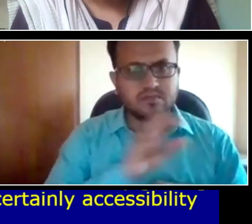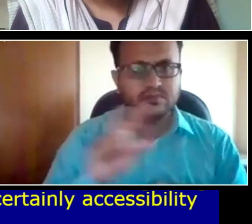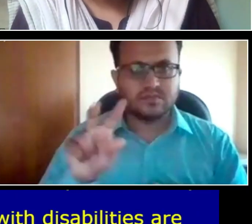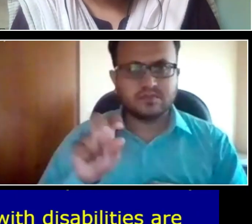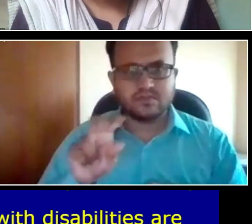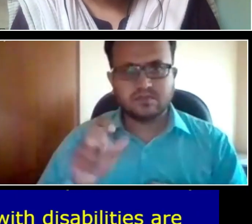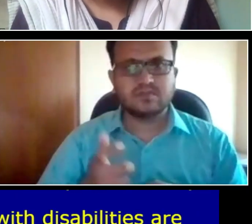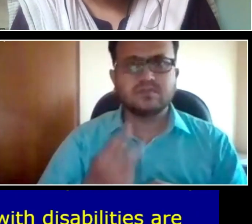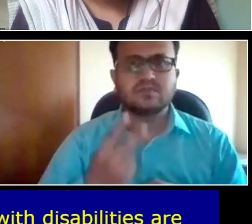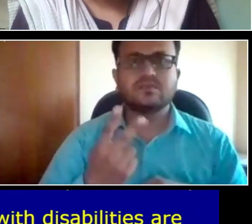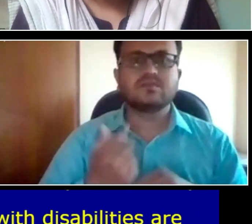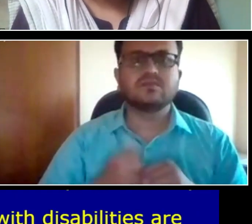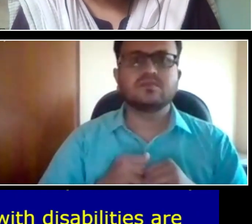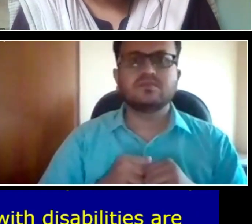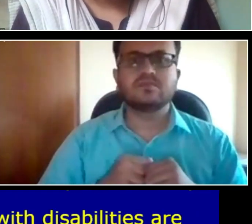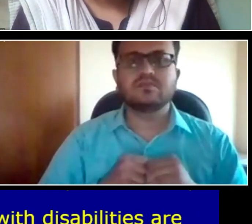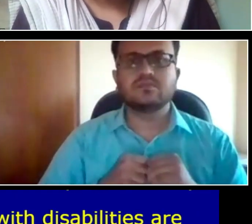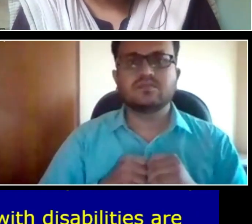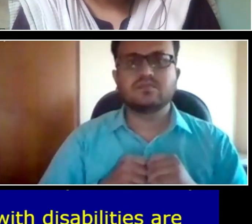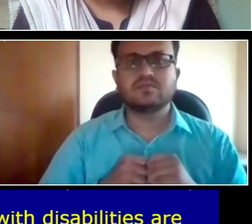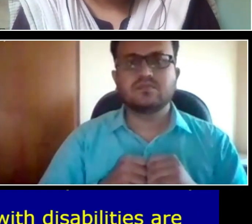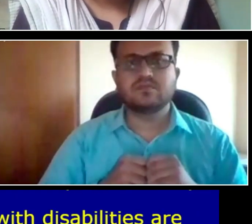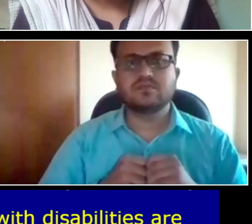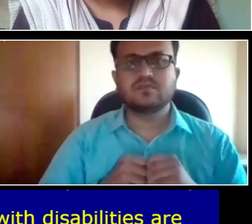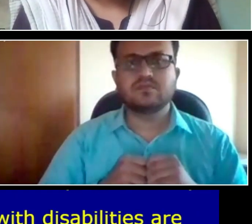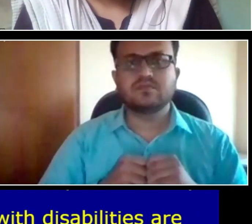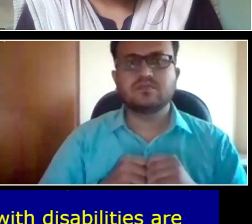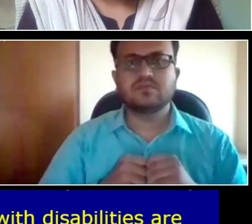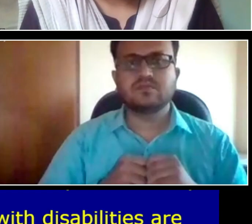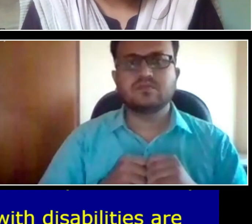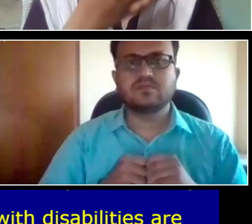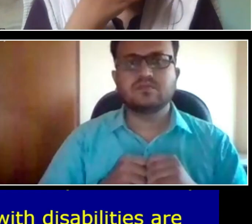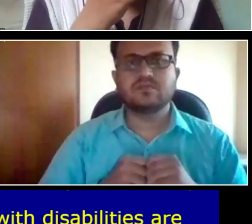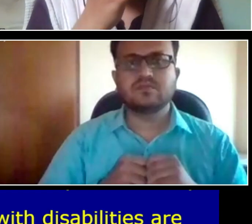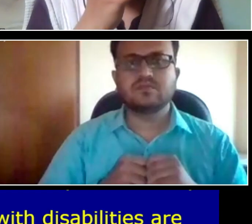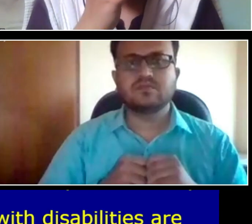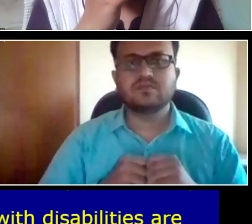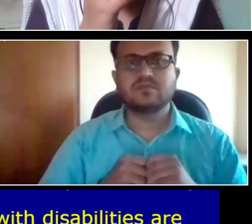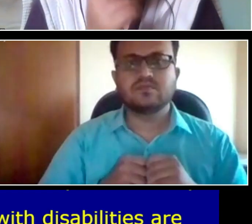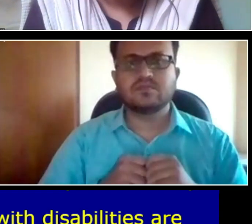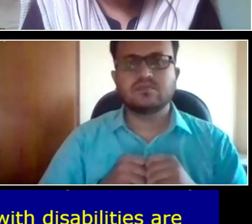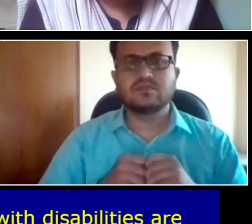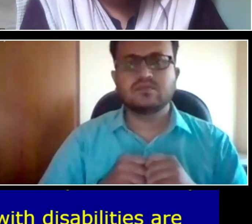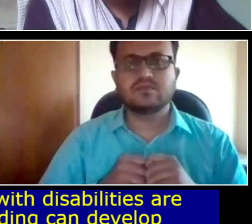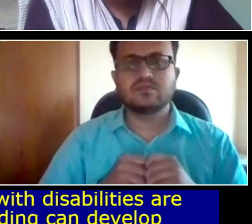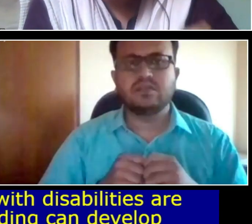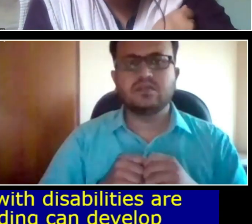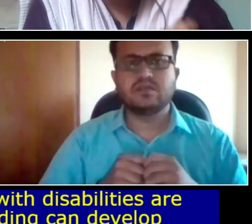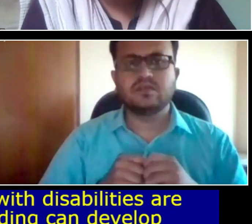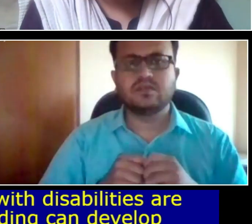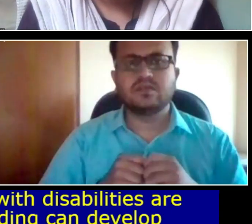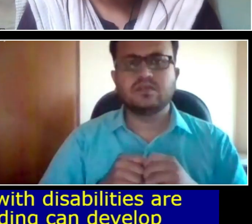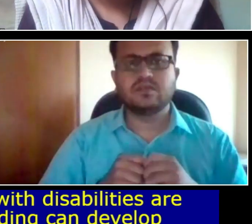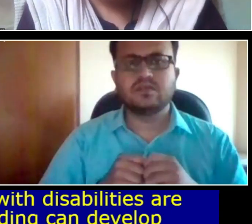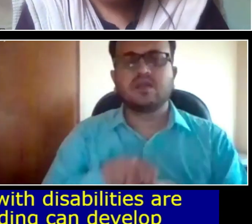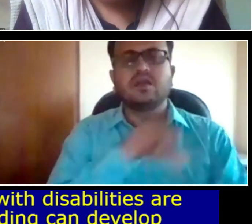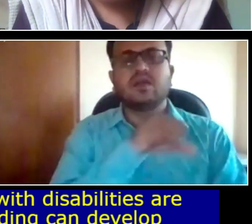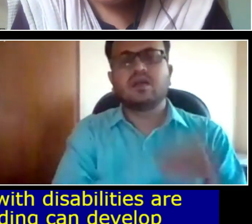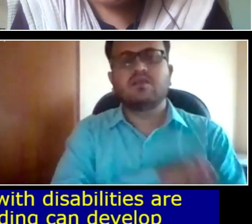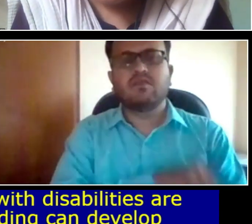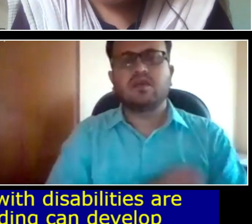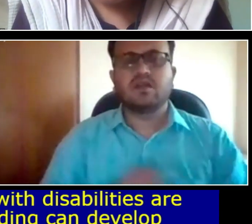this broader understanding can develop about people with disability and accessibility. And this